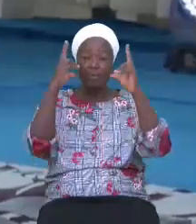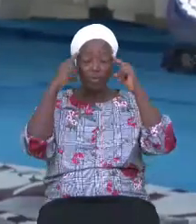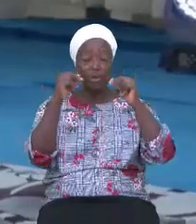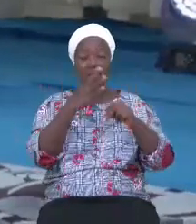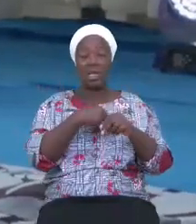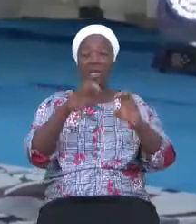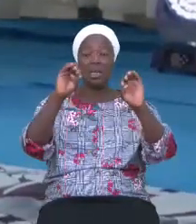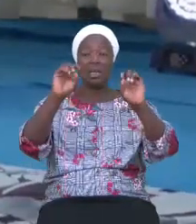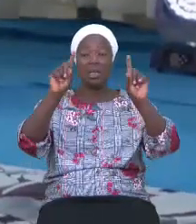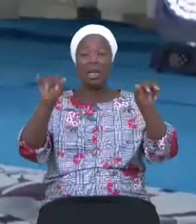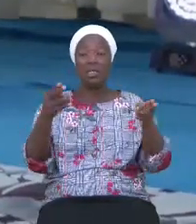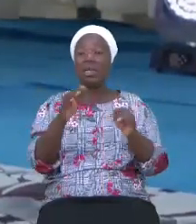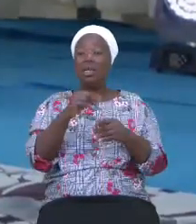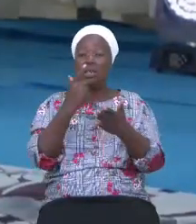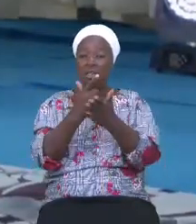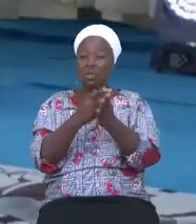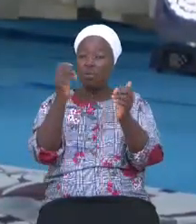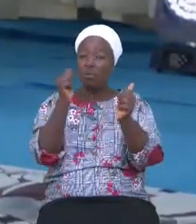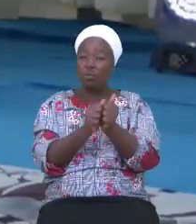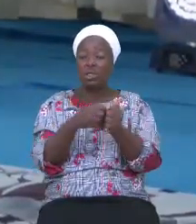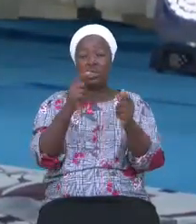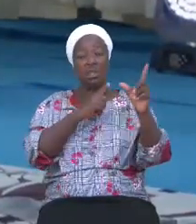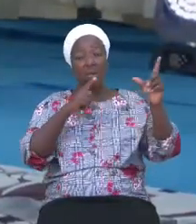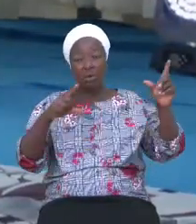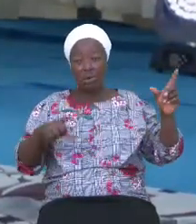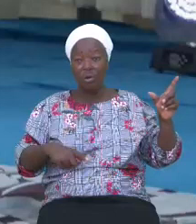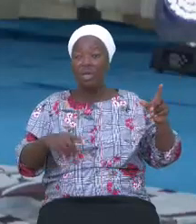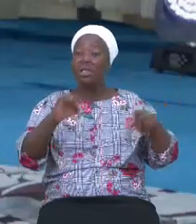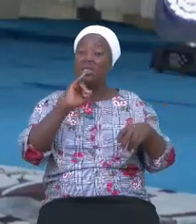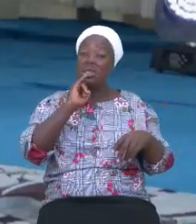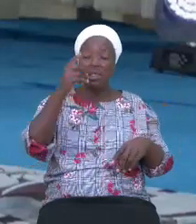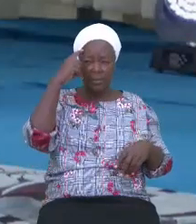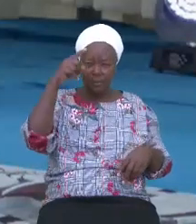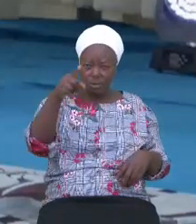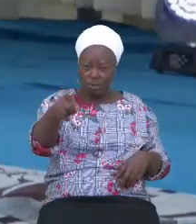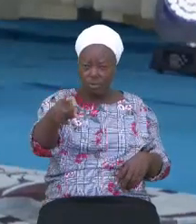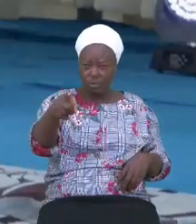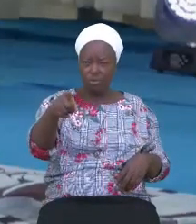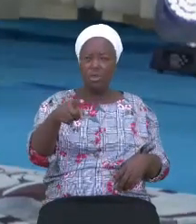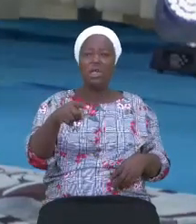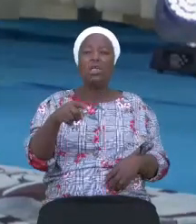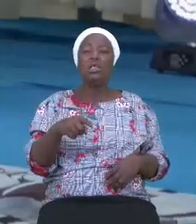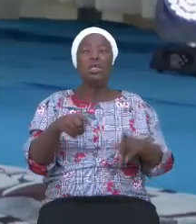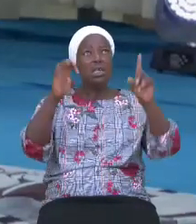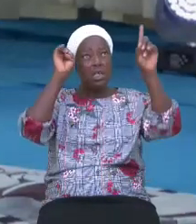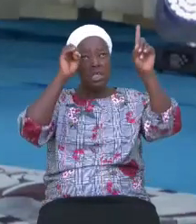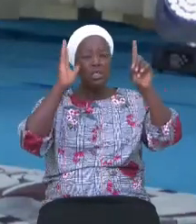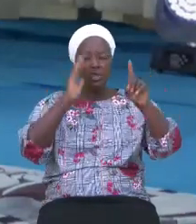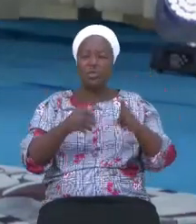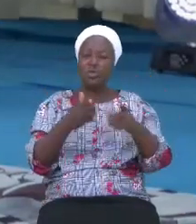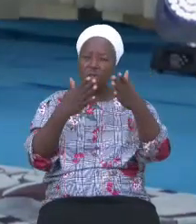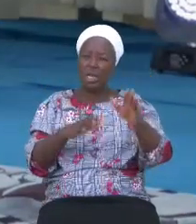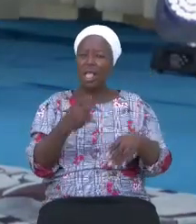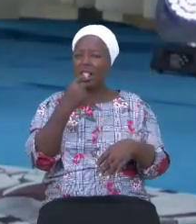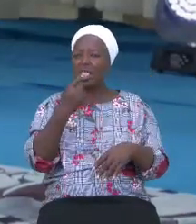Elijah discussed with the Lord is for you. He should die, taste